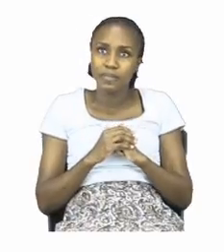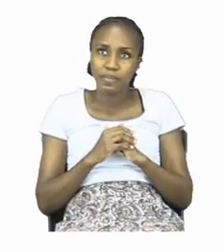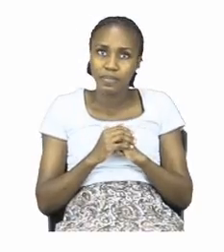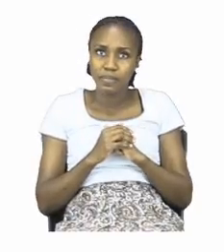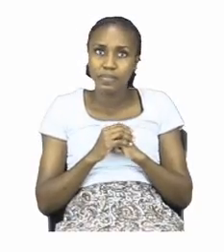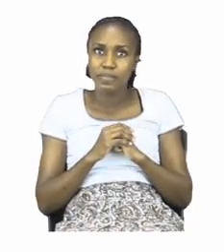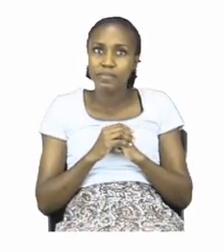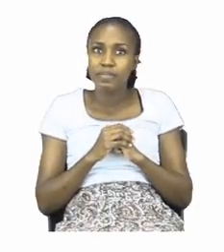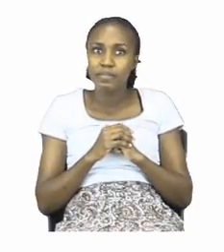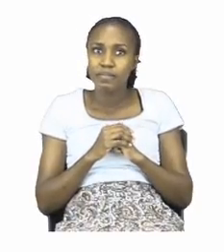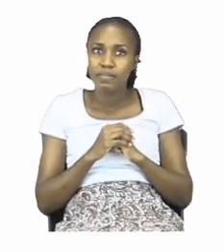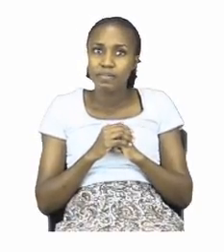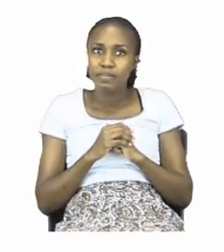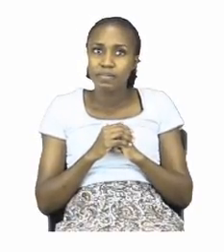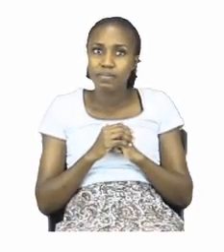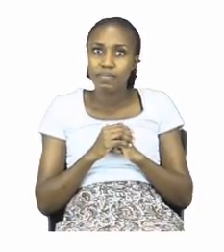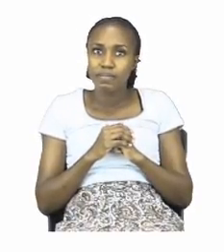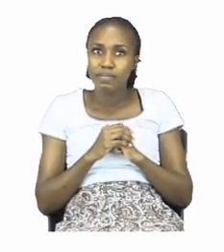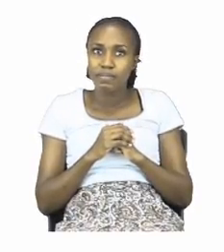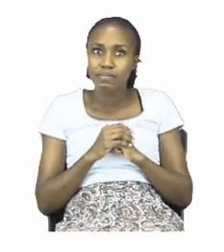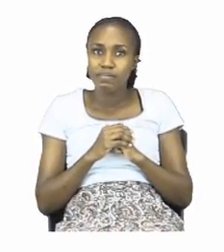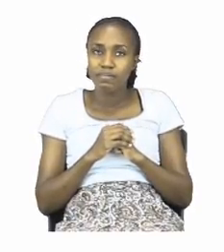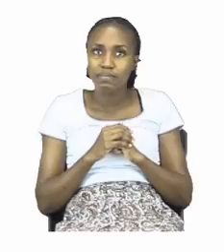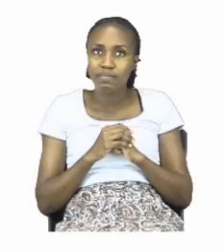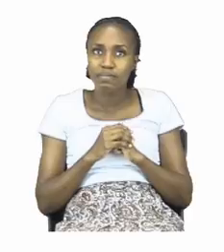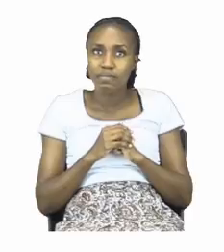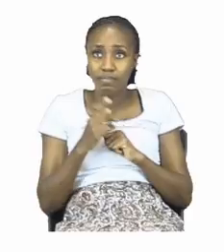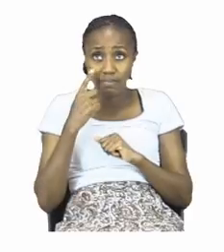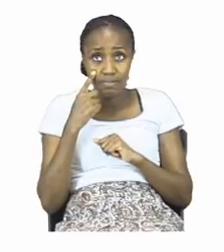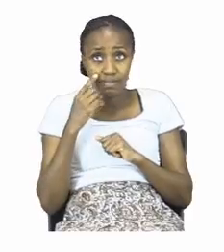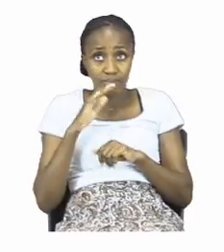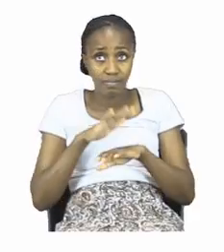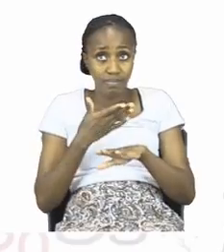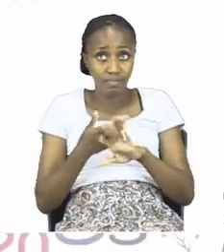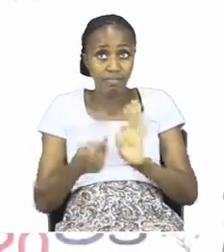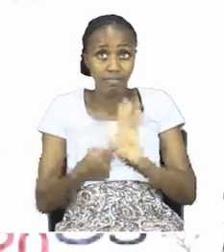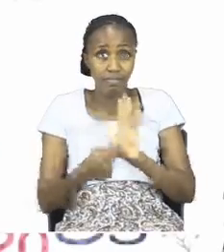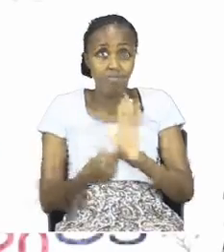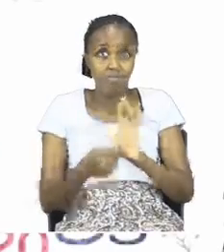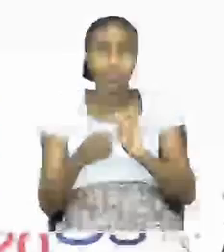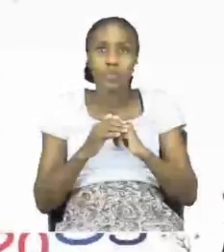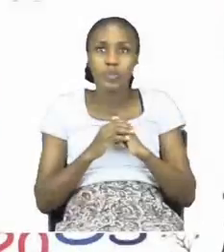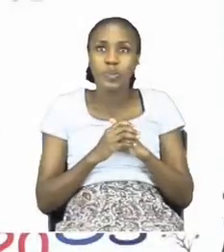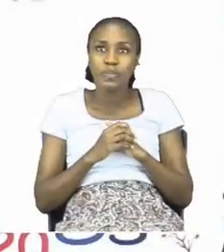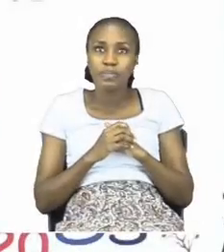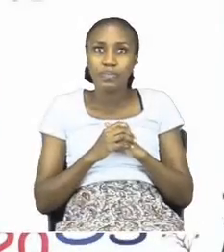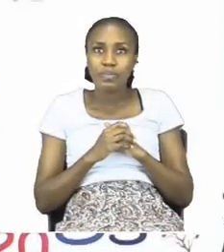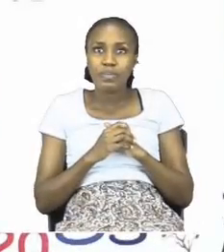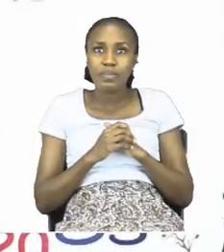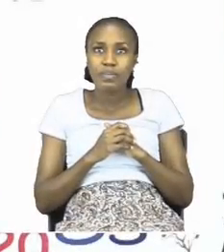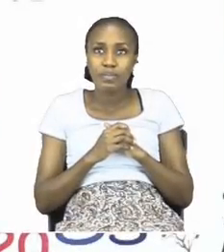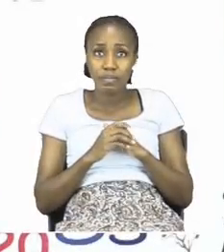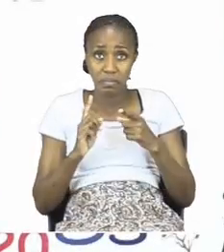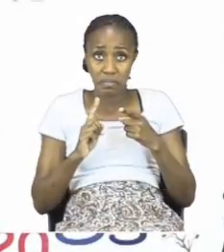the end of these sentences. Let's take a look at the board for the ones I have found. Now the first one,